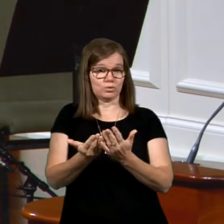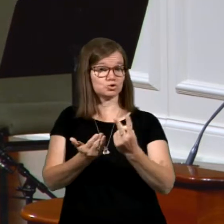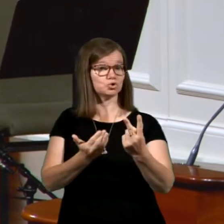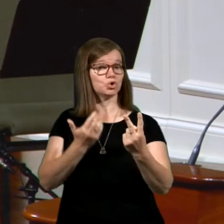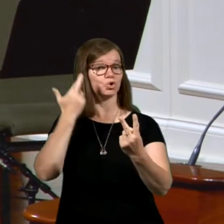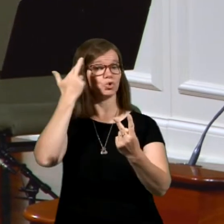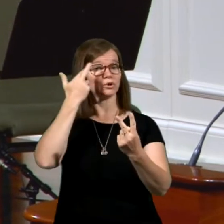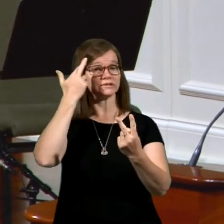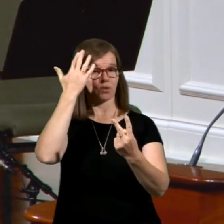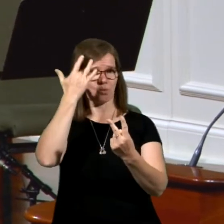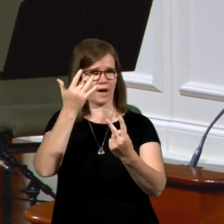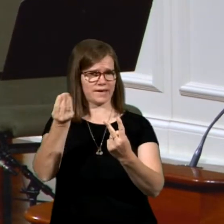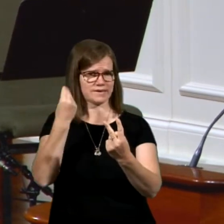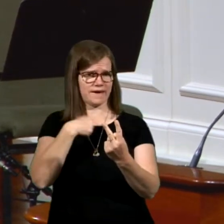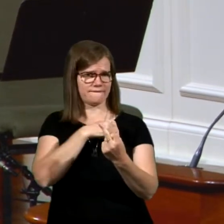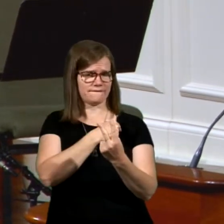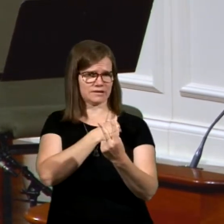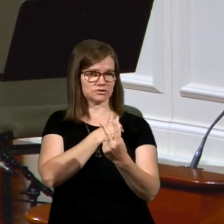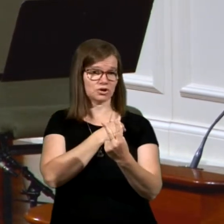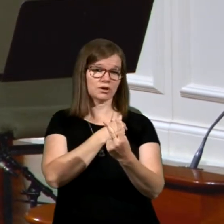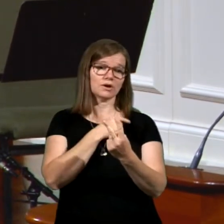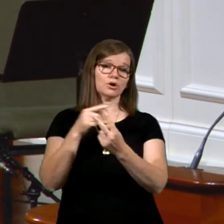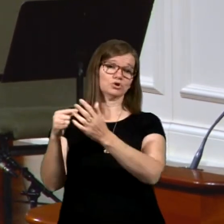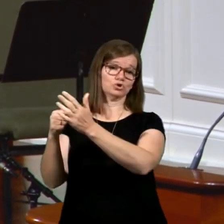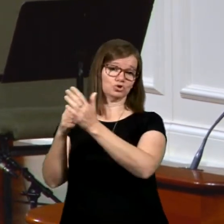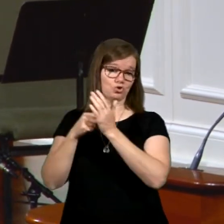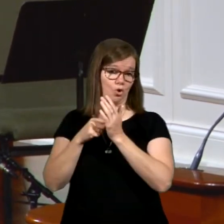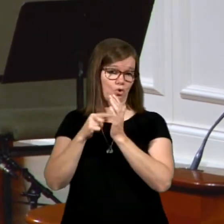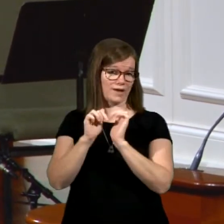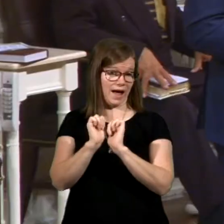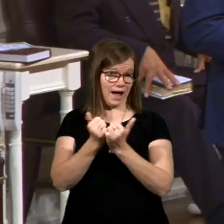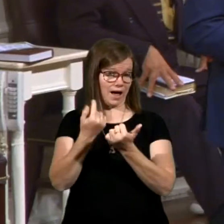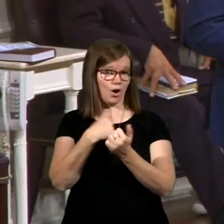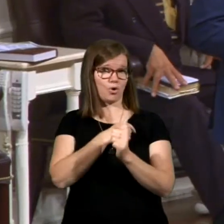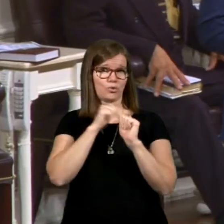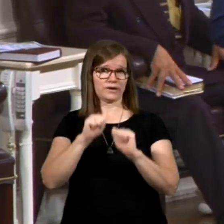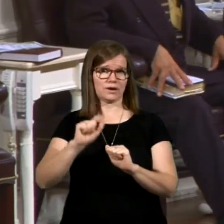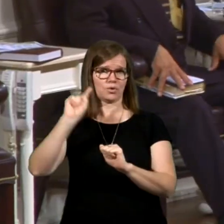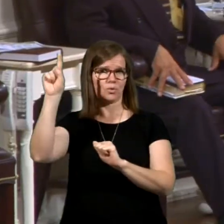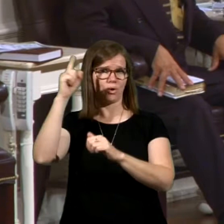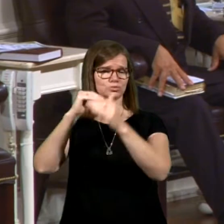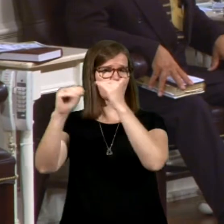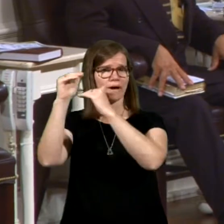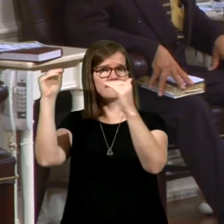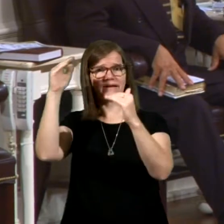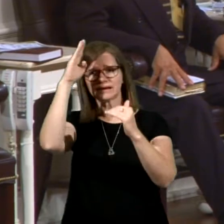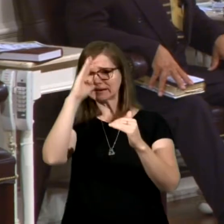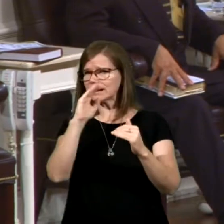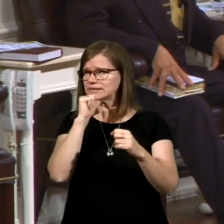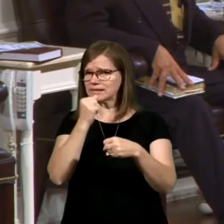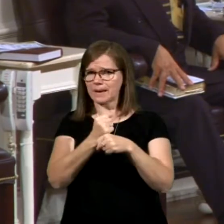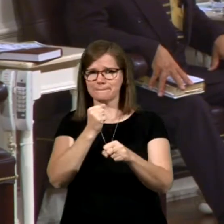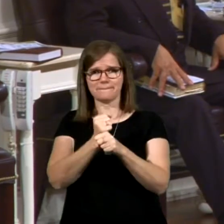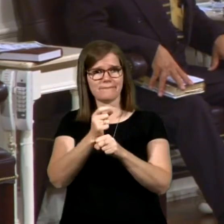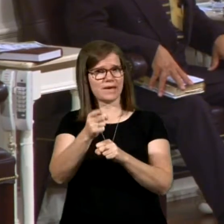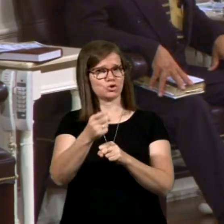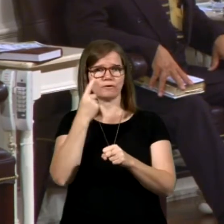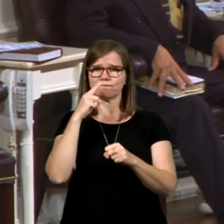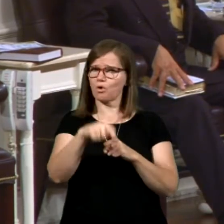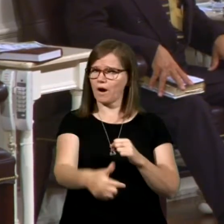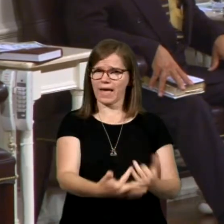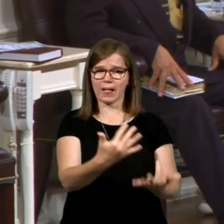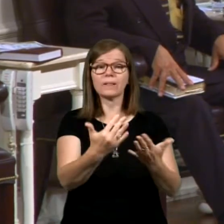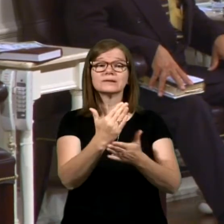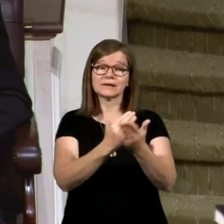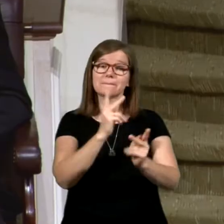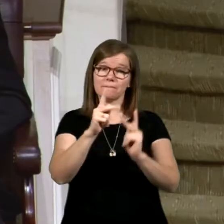Number one, it shows us how we can get to heaven from here. See, God didn't make you for hell. Now, there